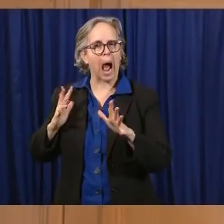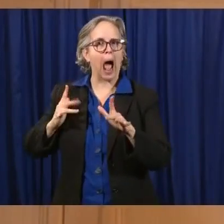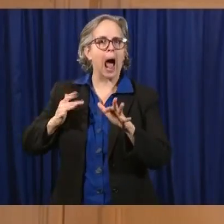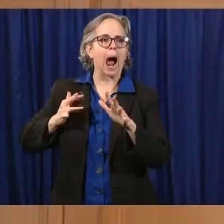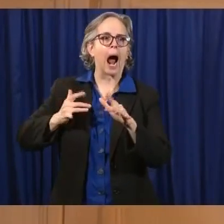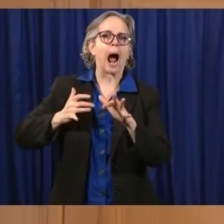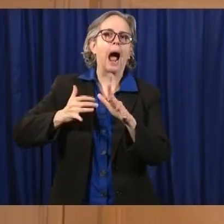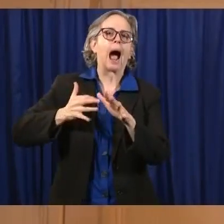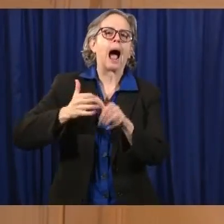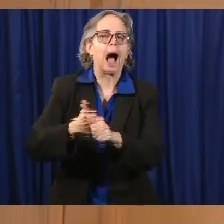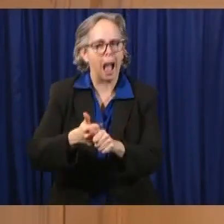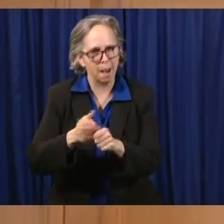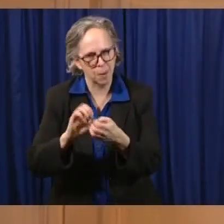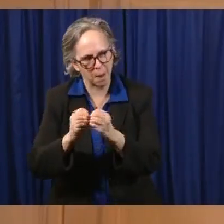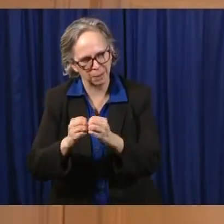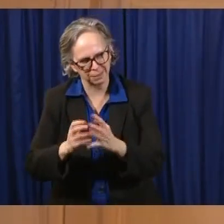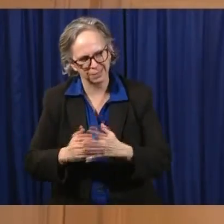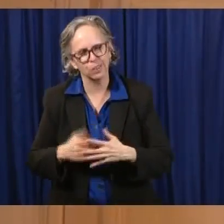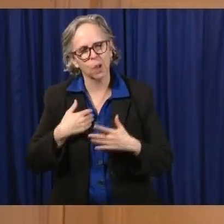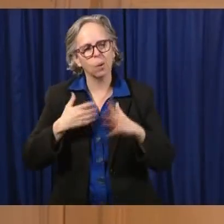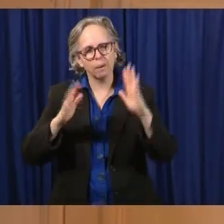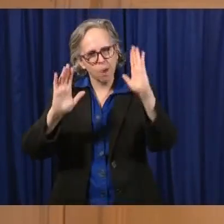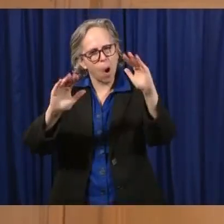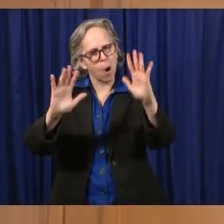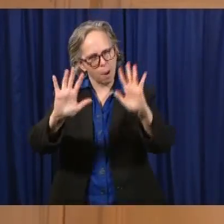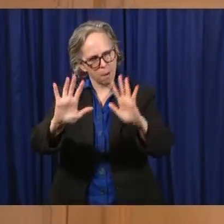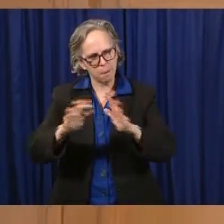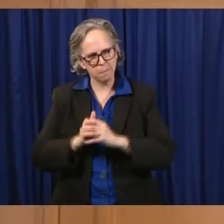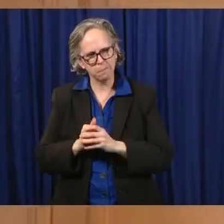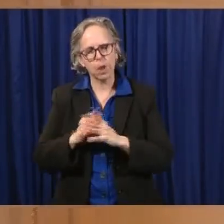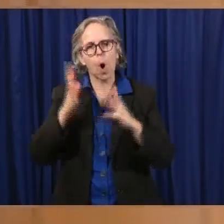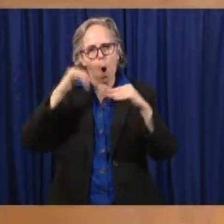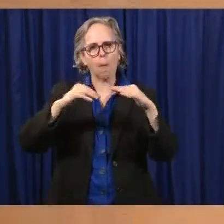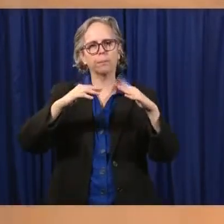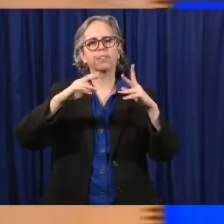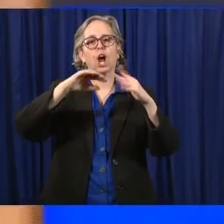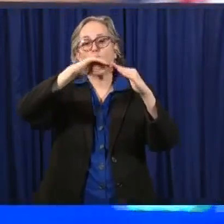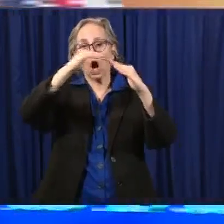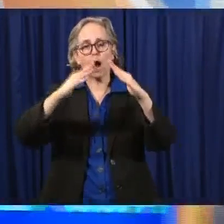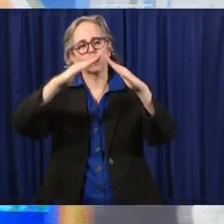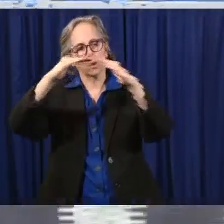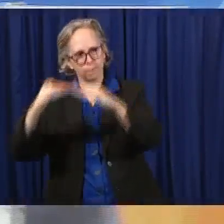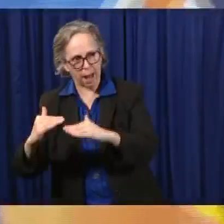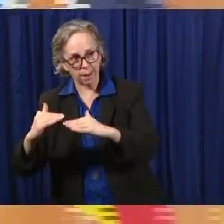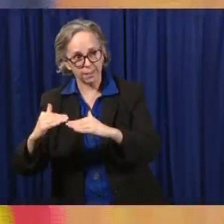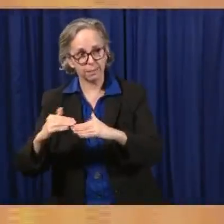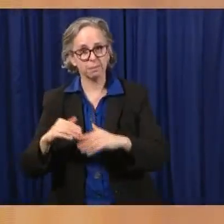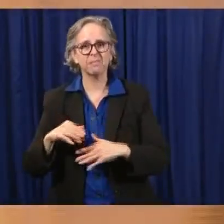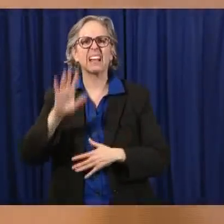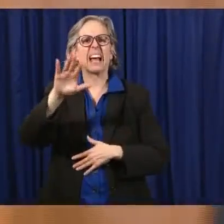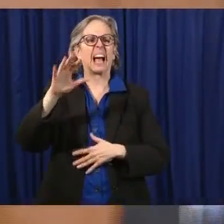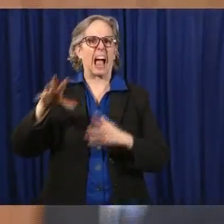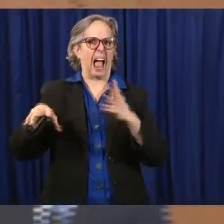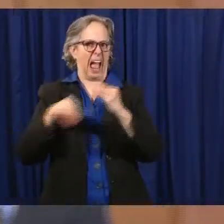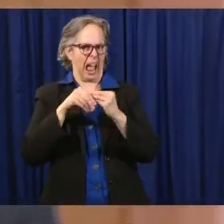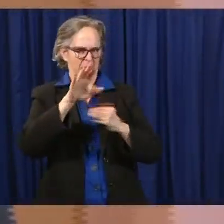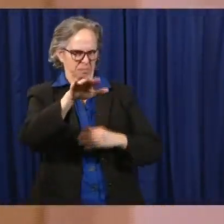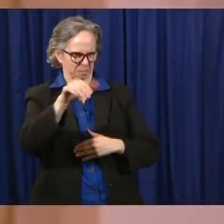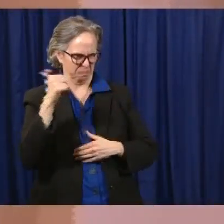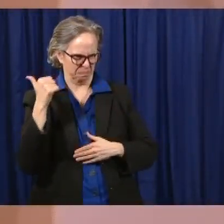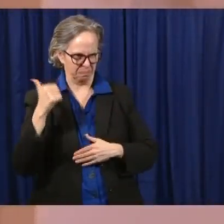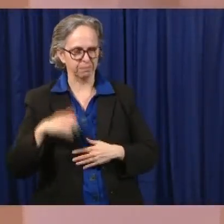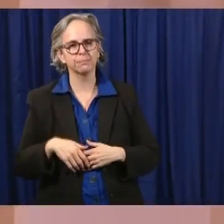to expect at that steady level. Thank you. I can add just a little bit to that. They are on